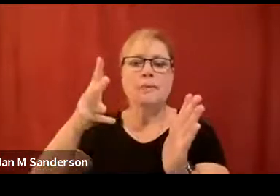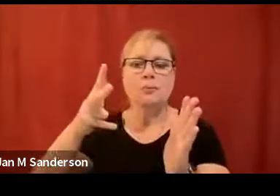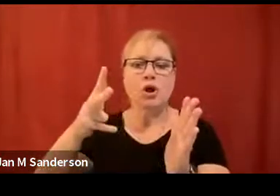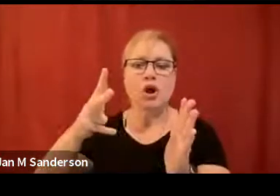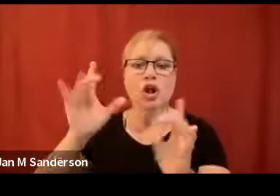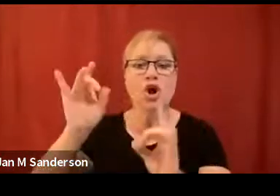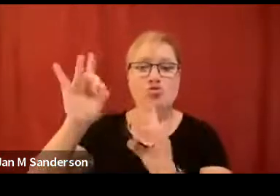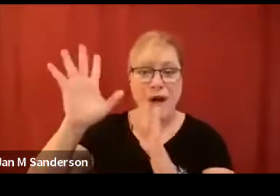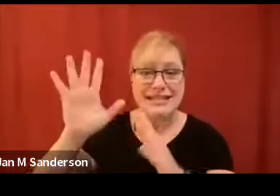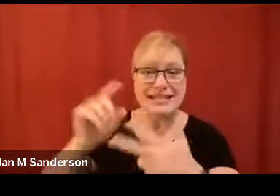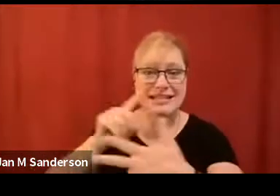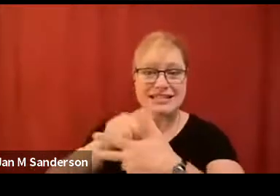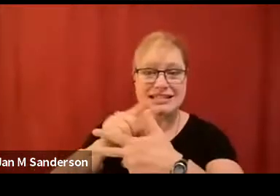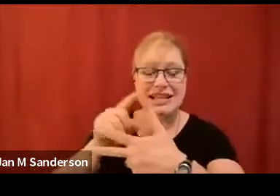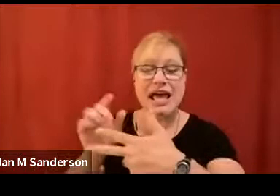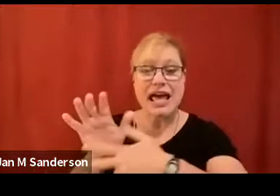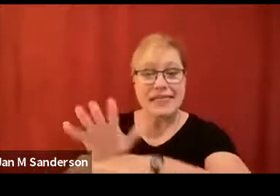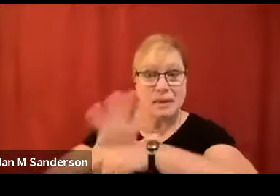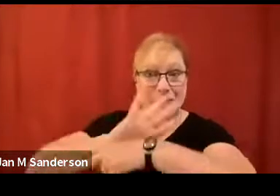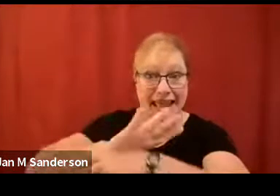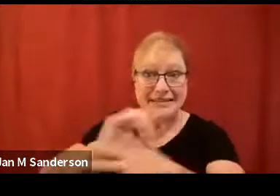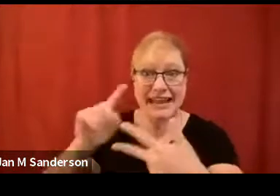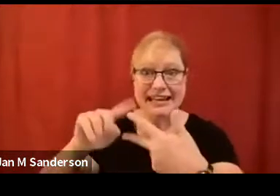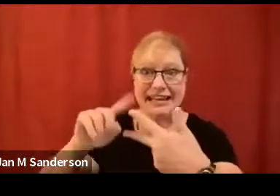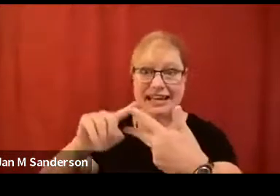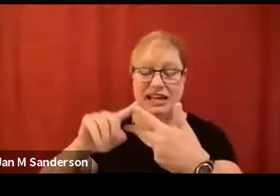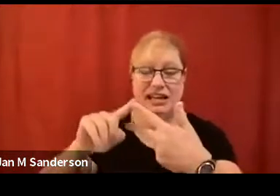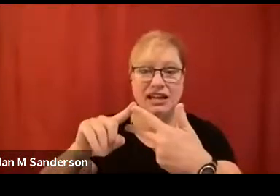the pandemic and major economic